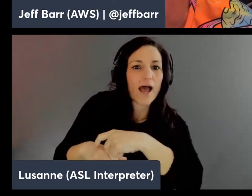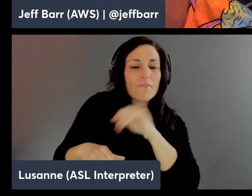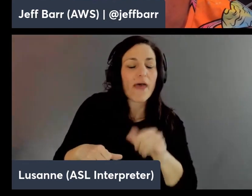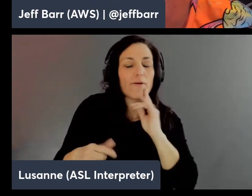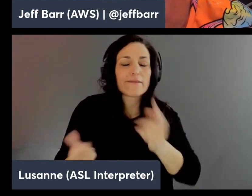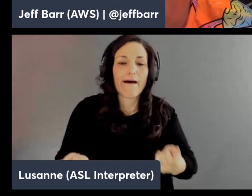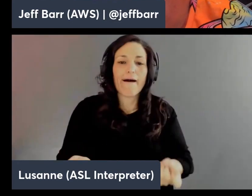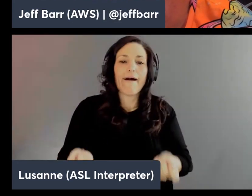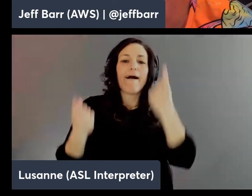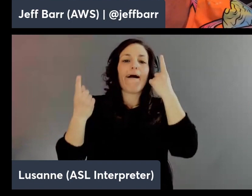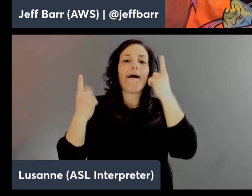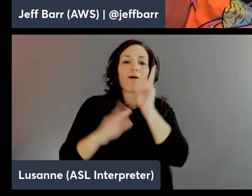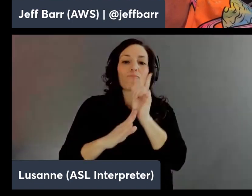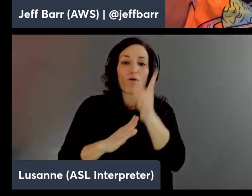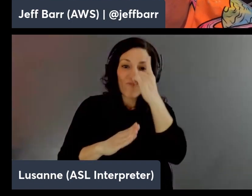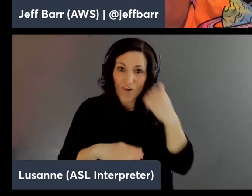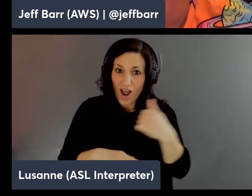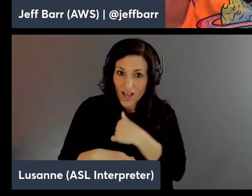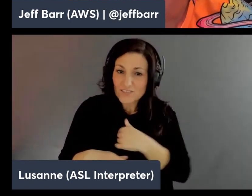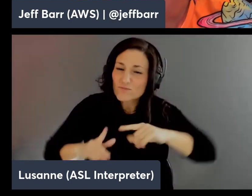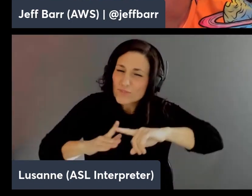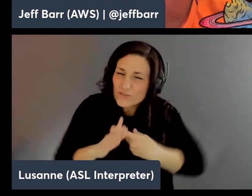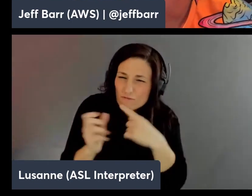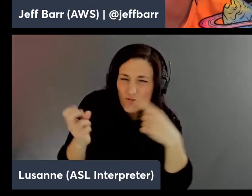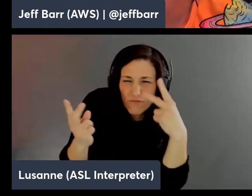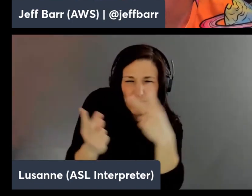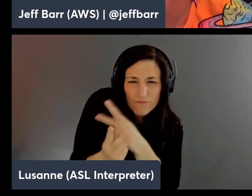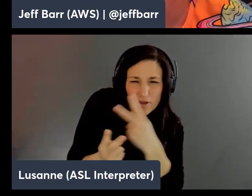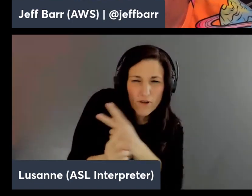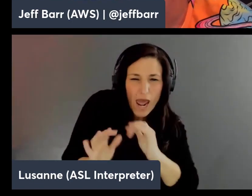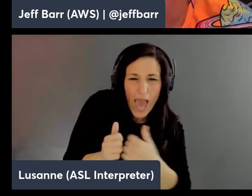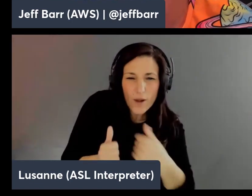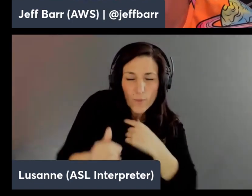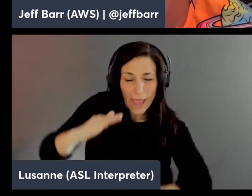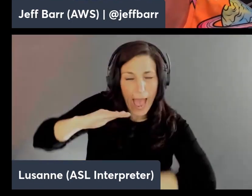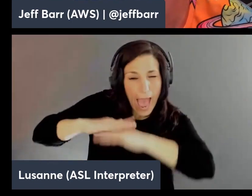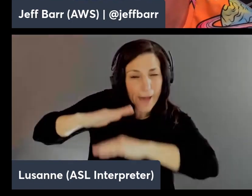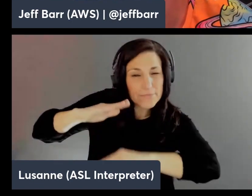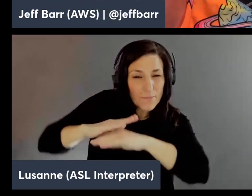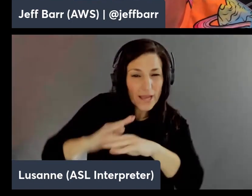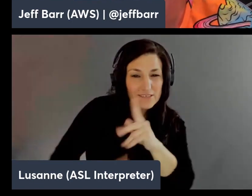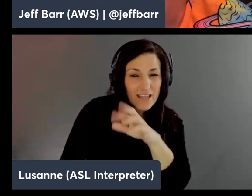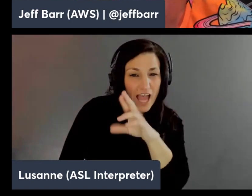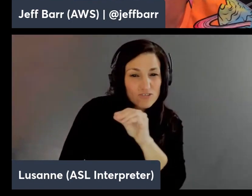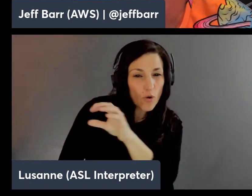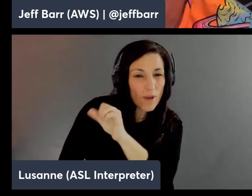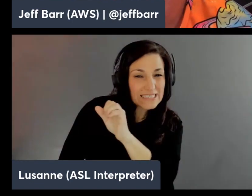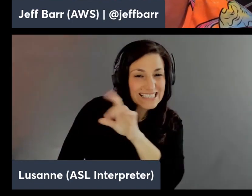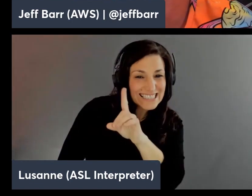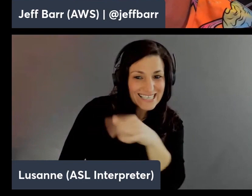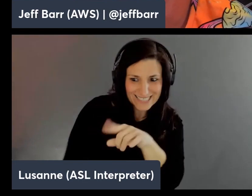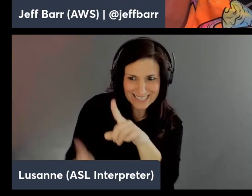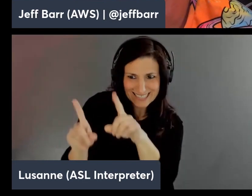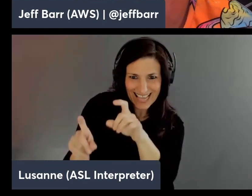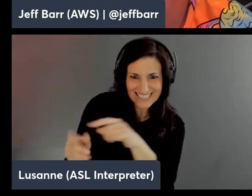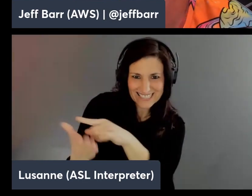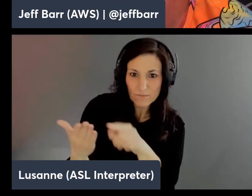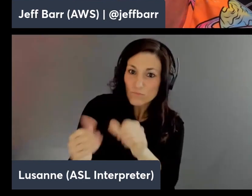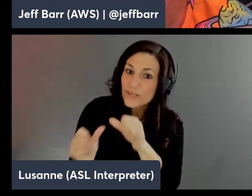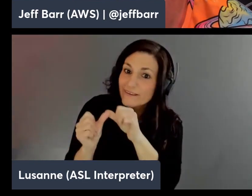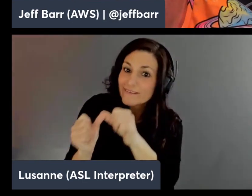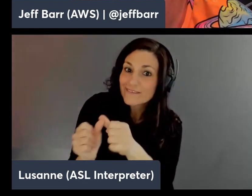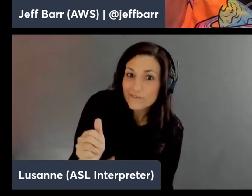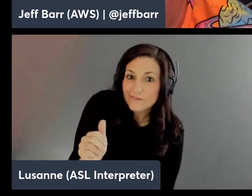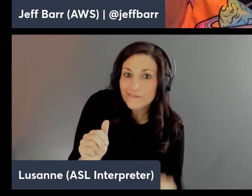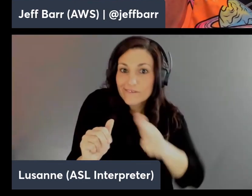ultimately what we did is that we started figuring out how do we optimize our Nitro SSDs and test it such that we can continue to increase our